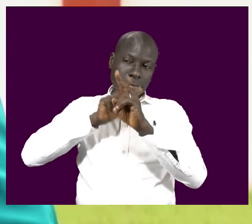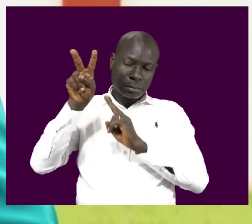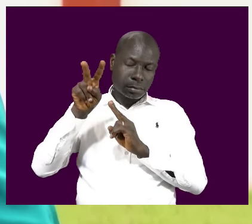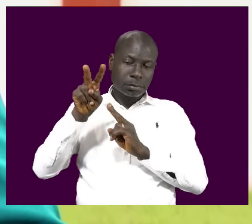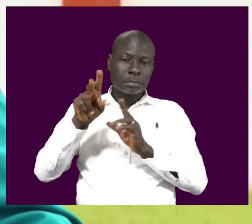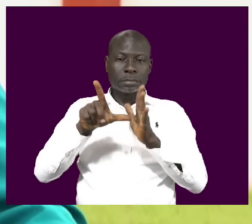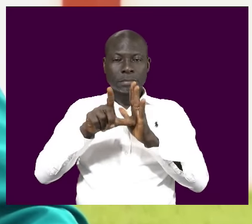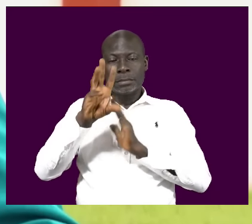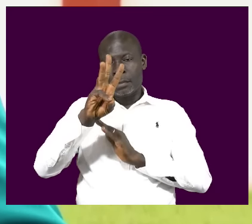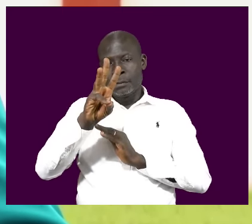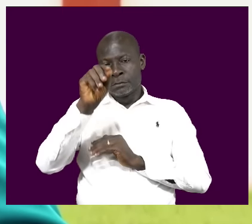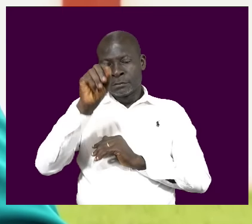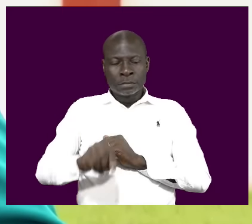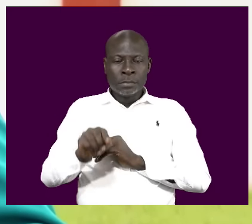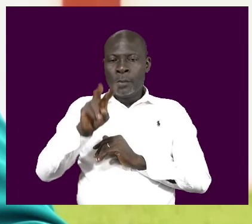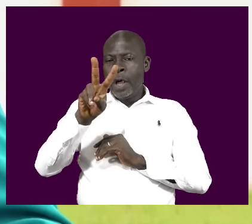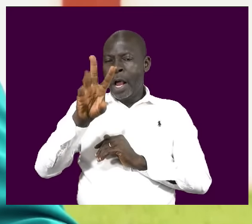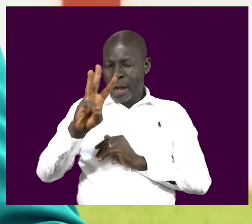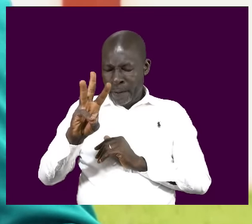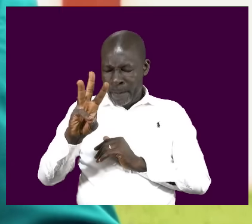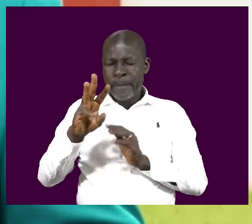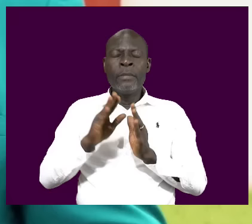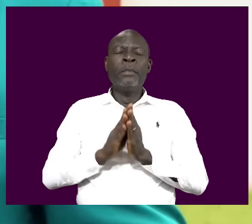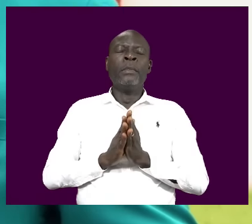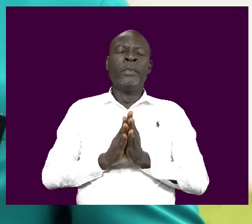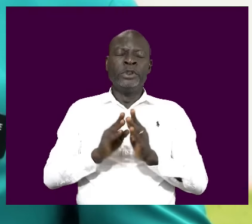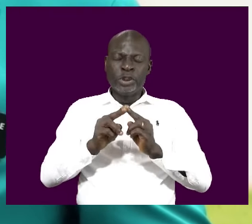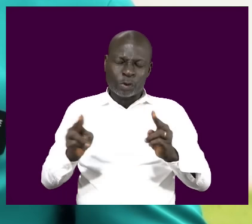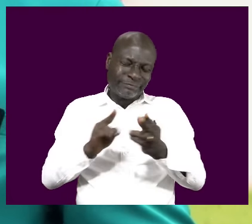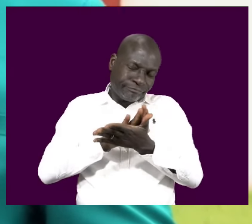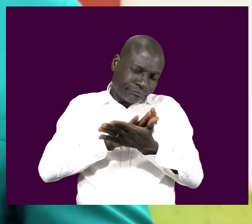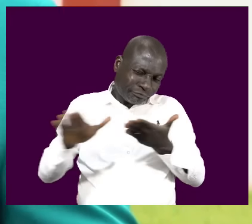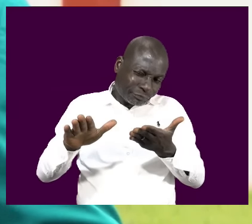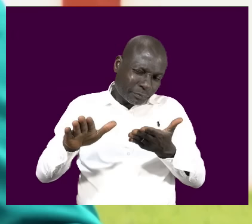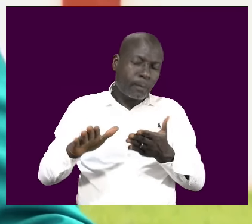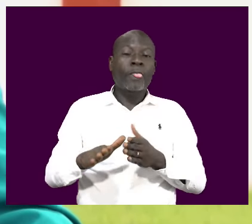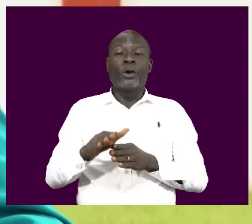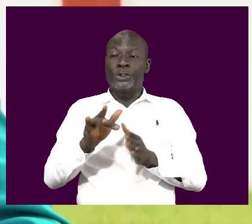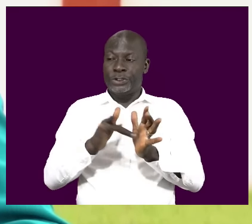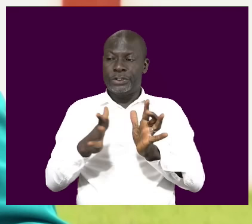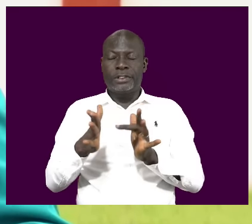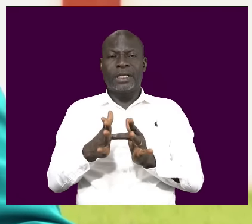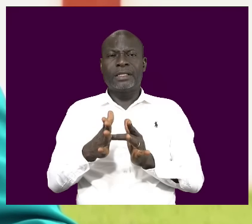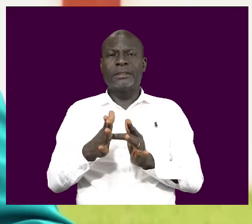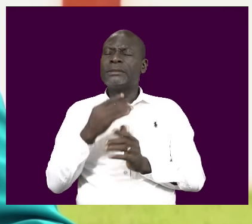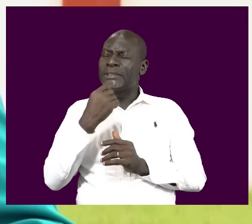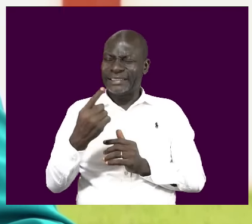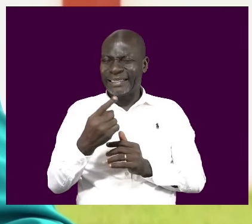says 26. Enti eye clear se ye wura Yesu akasa asem de